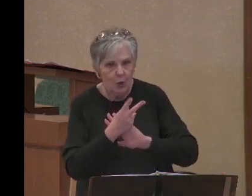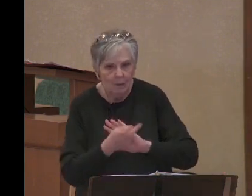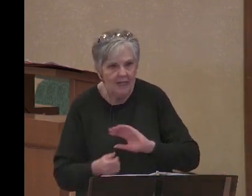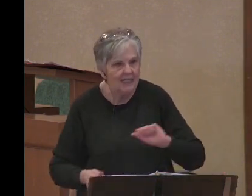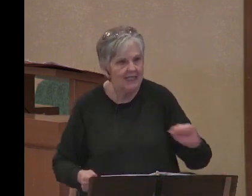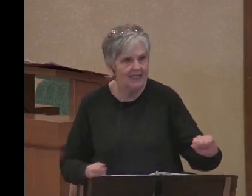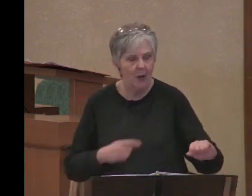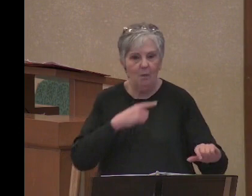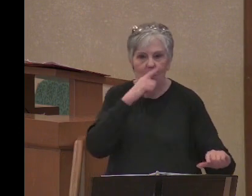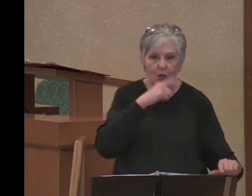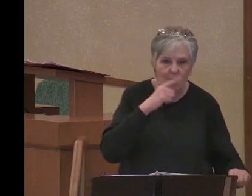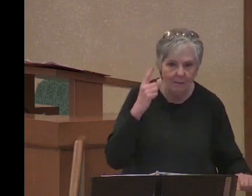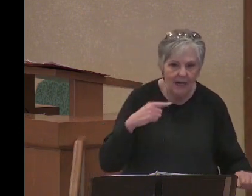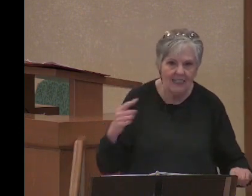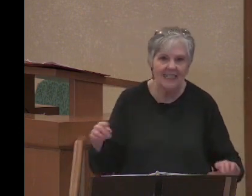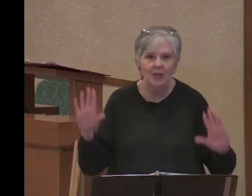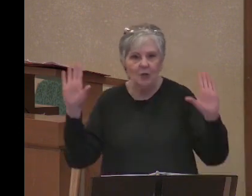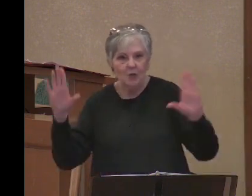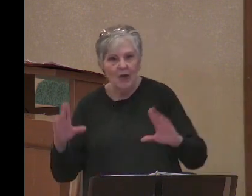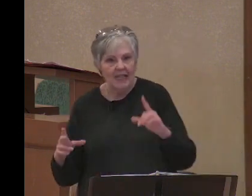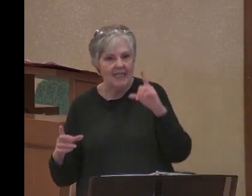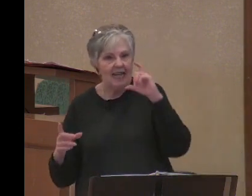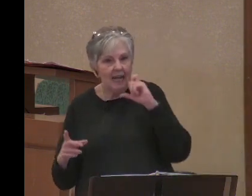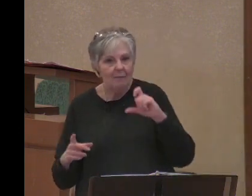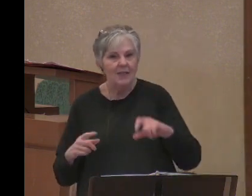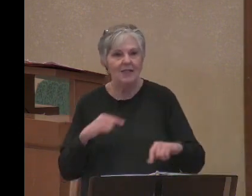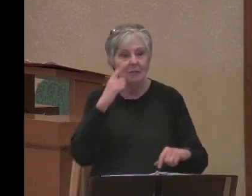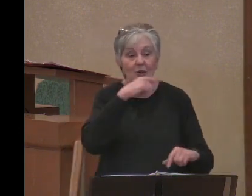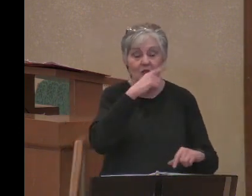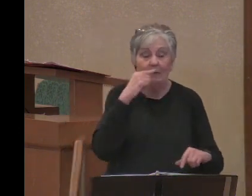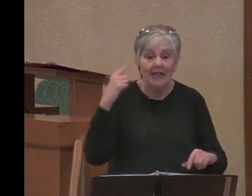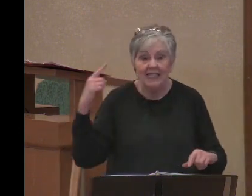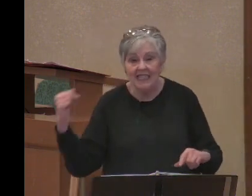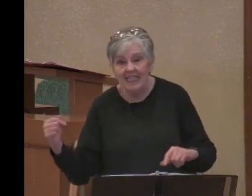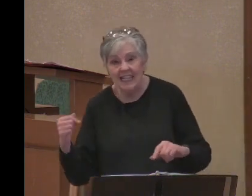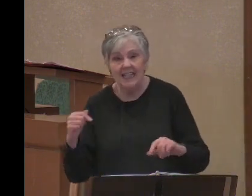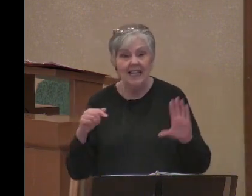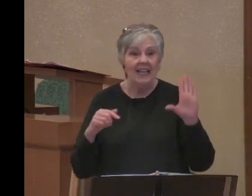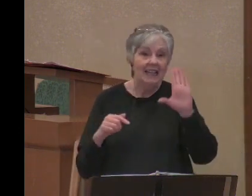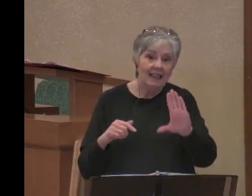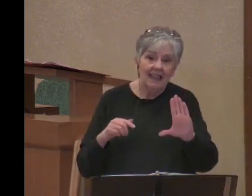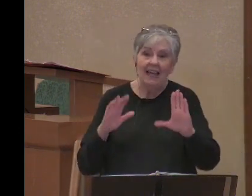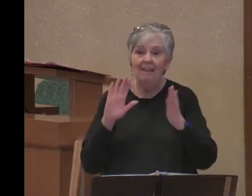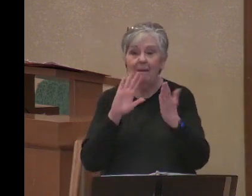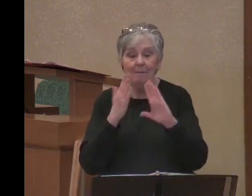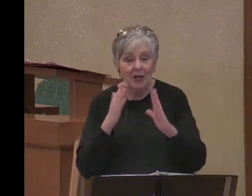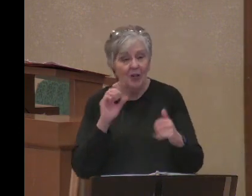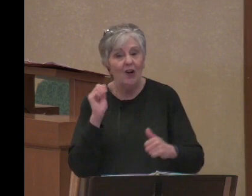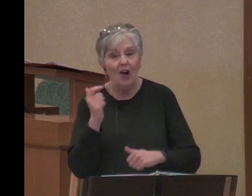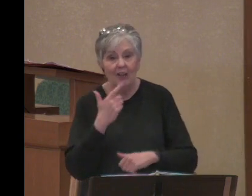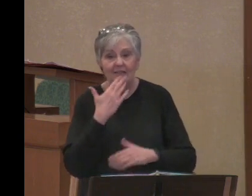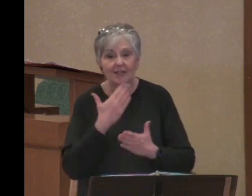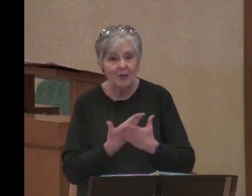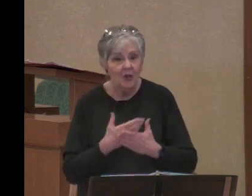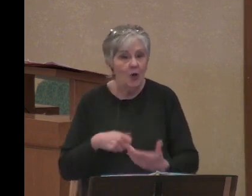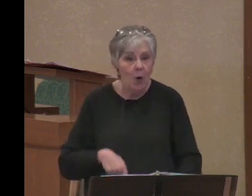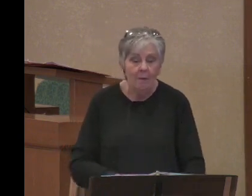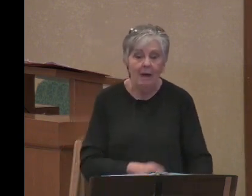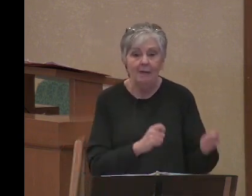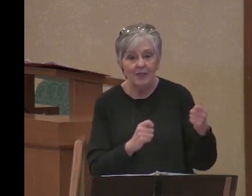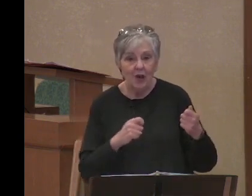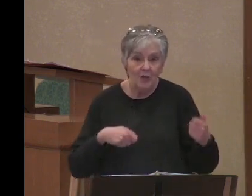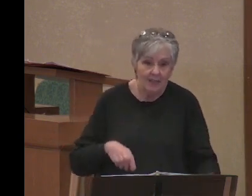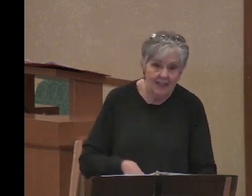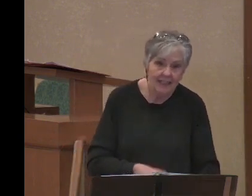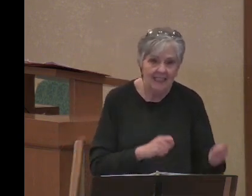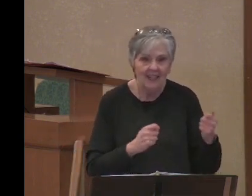so brushing my teeth, great. Take a picture, brushing my teeth, get the mirror, all is good. Or perhaps I was shoveling snow, picture of